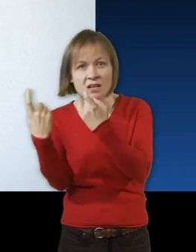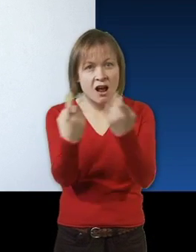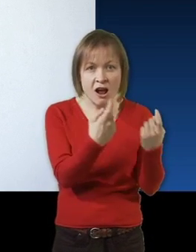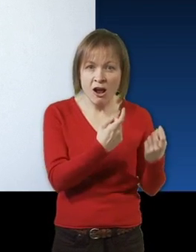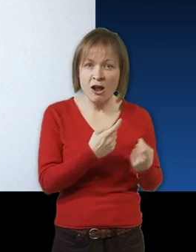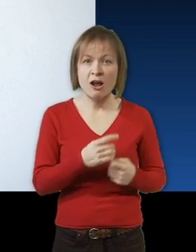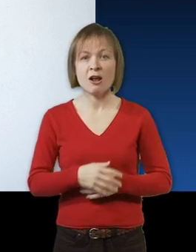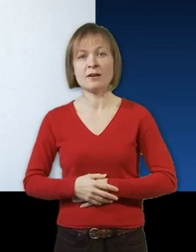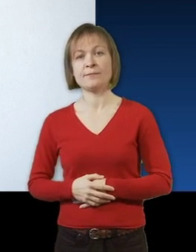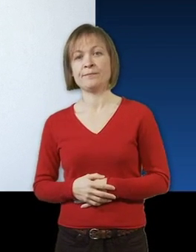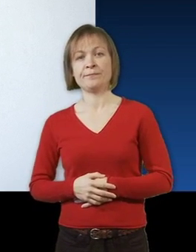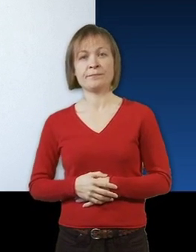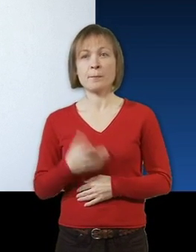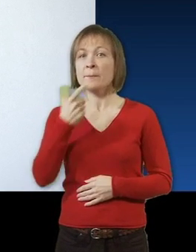seekers,